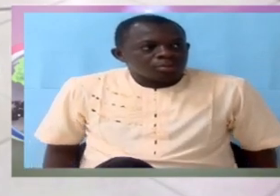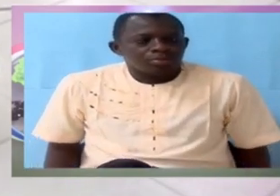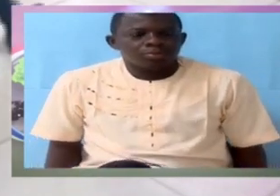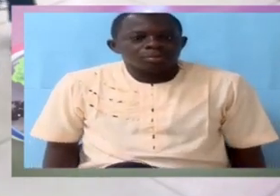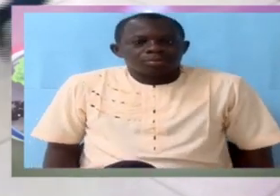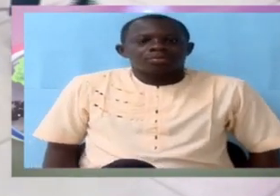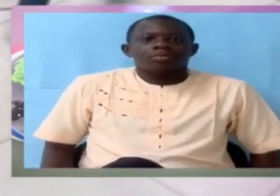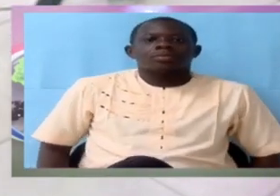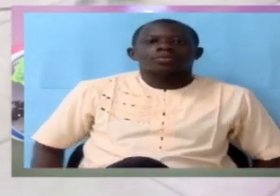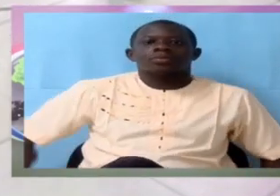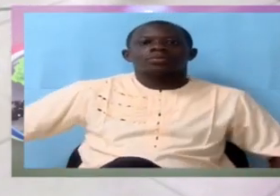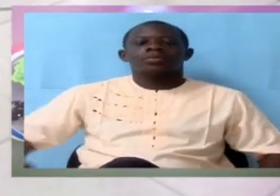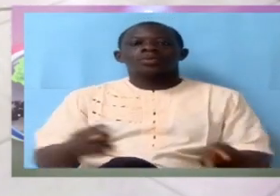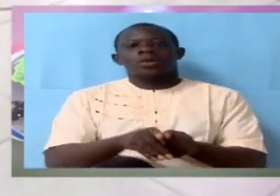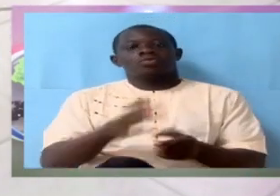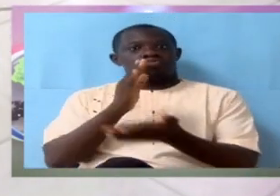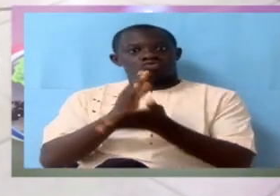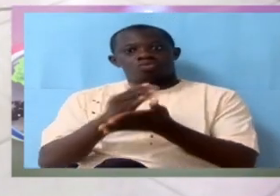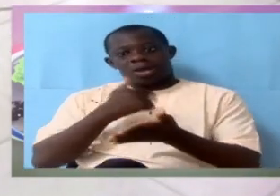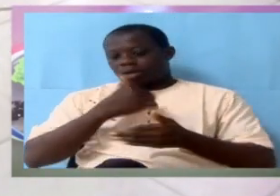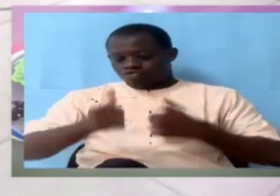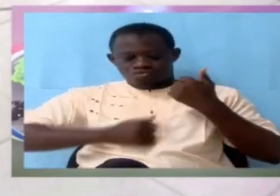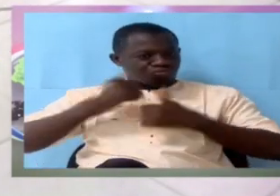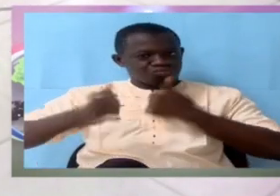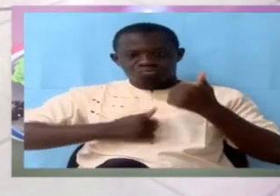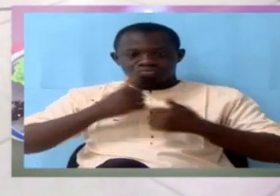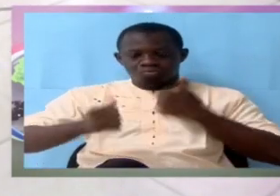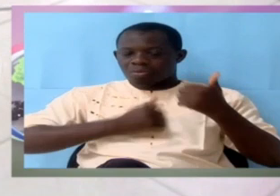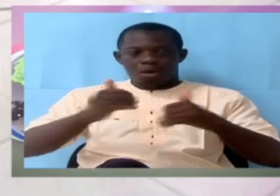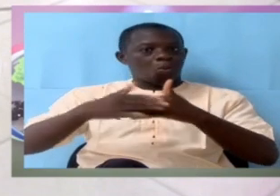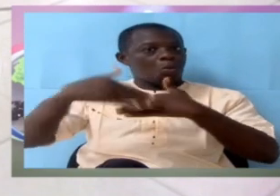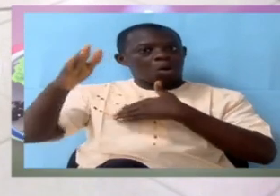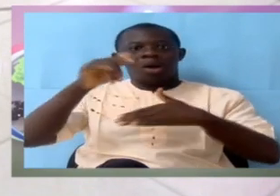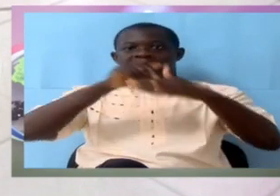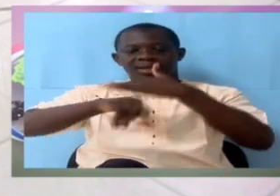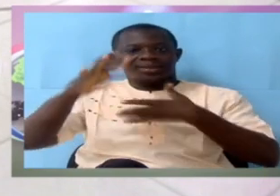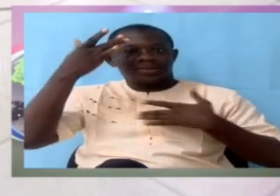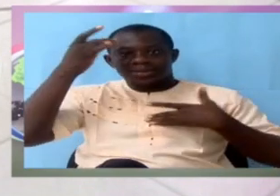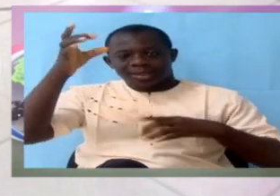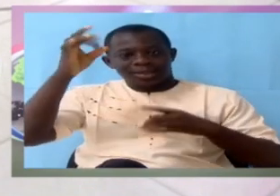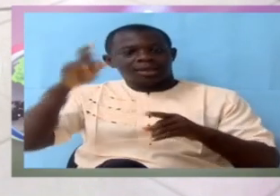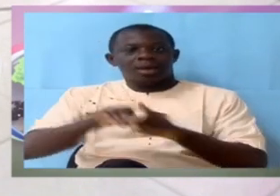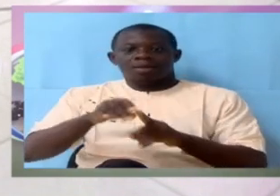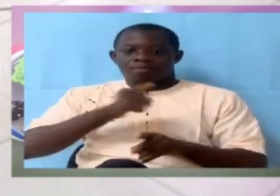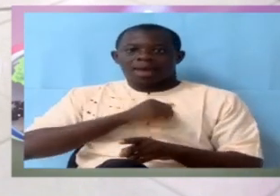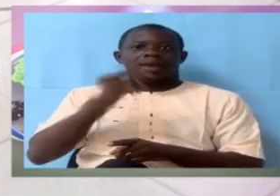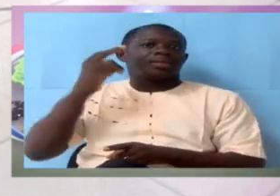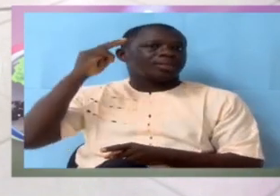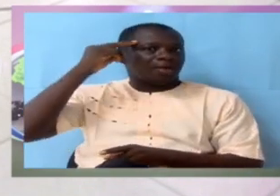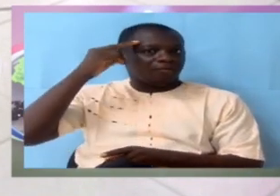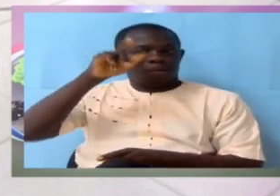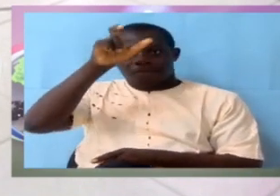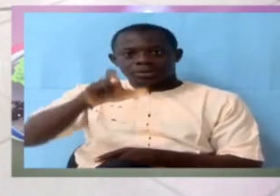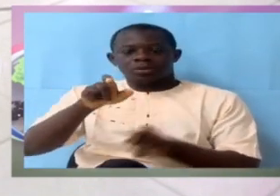Well, when I suffered greatly in that sickness, my nephew